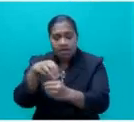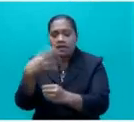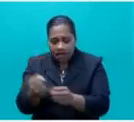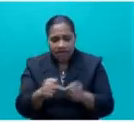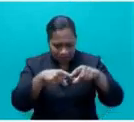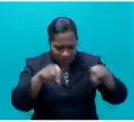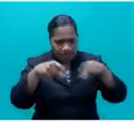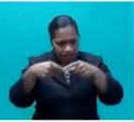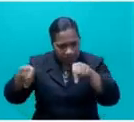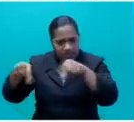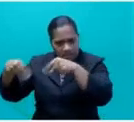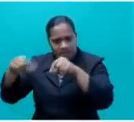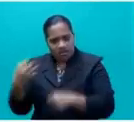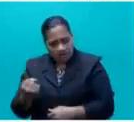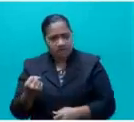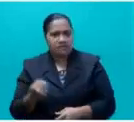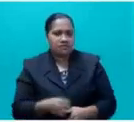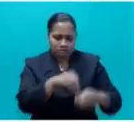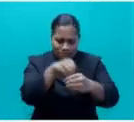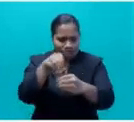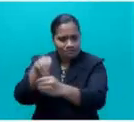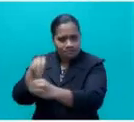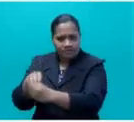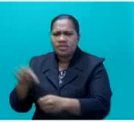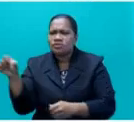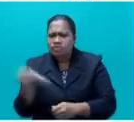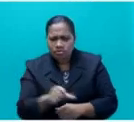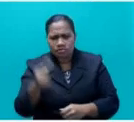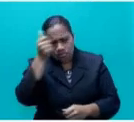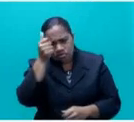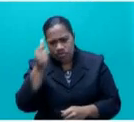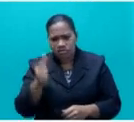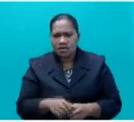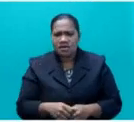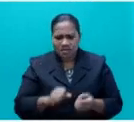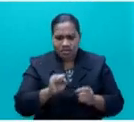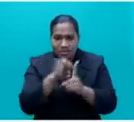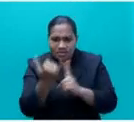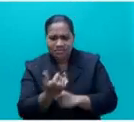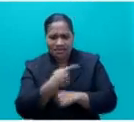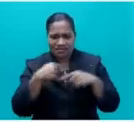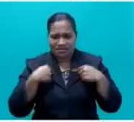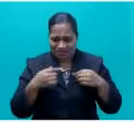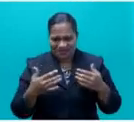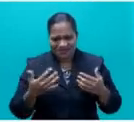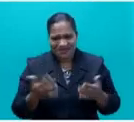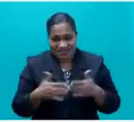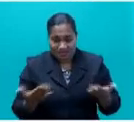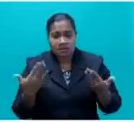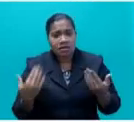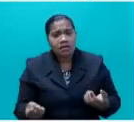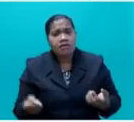understand the dynamics of the patriarchal society we live in. The patriarchal society that we live in is that normally